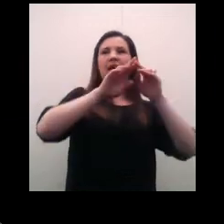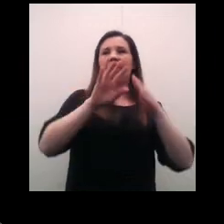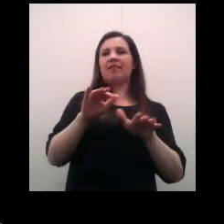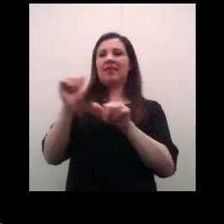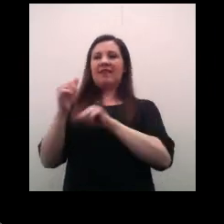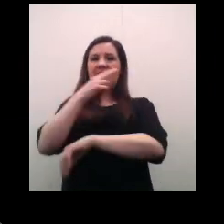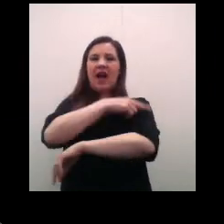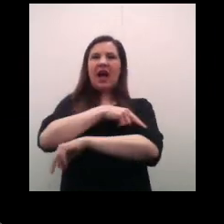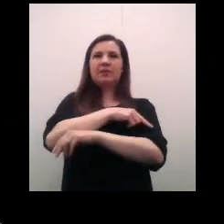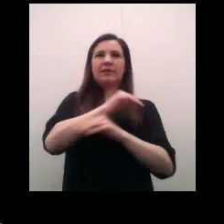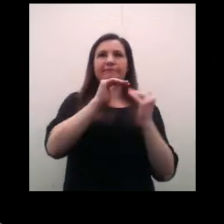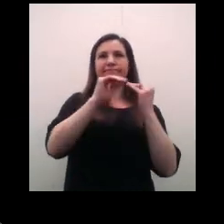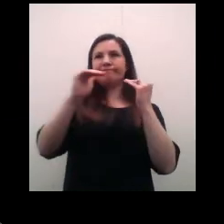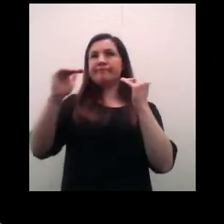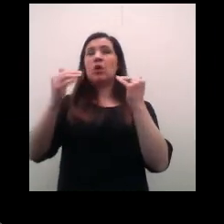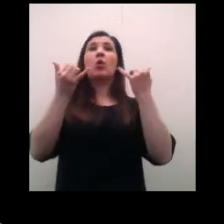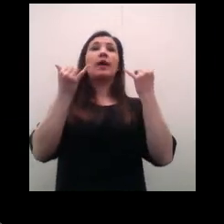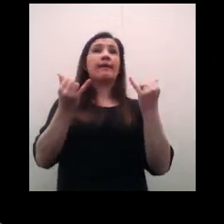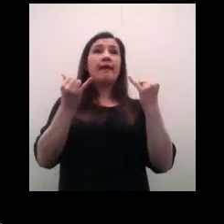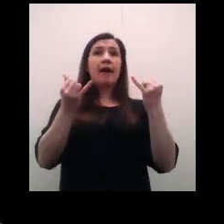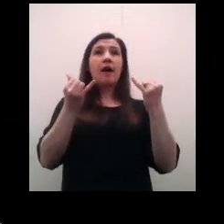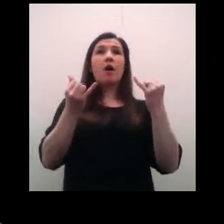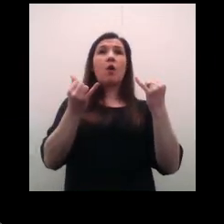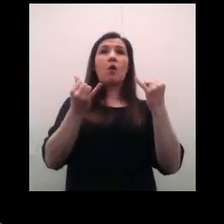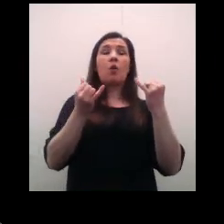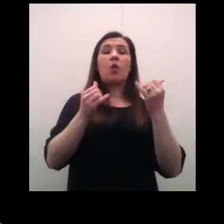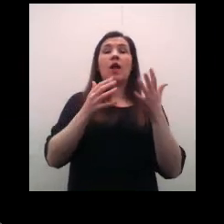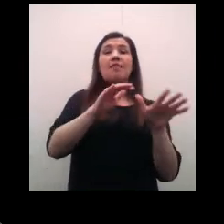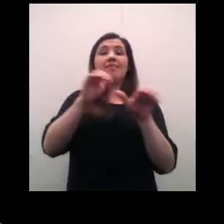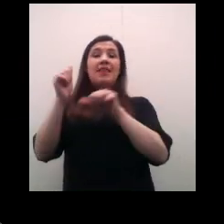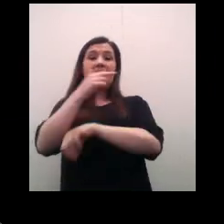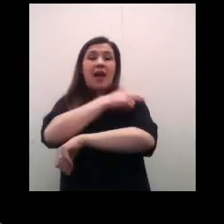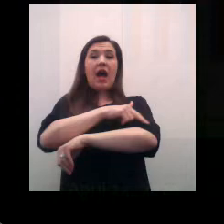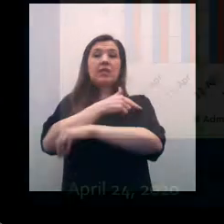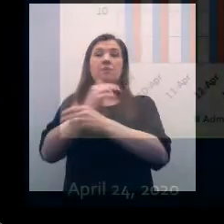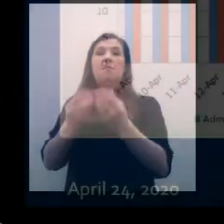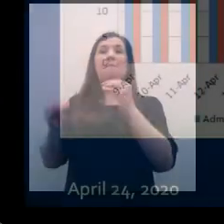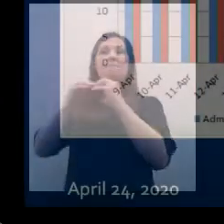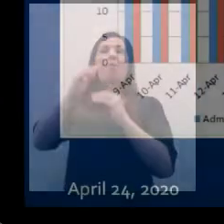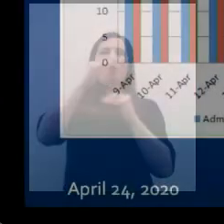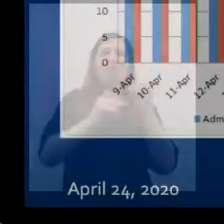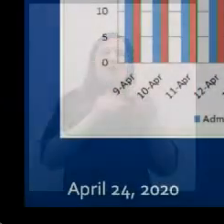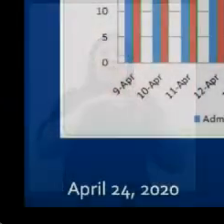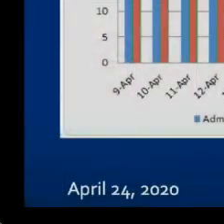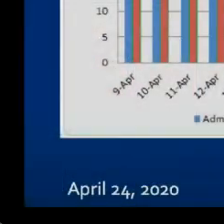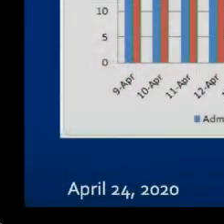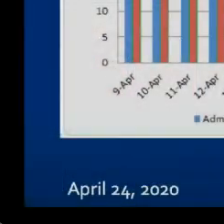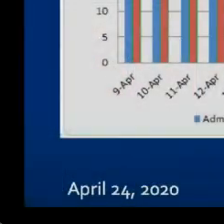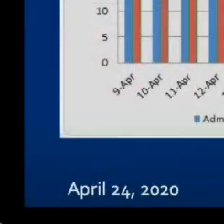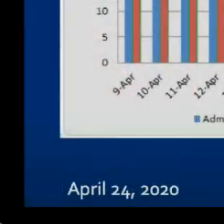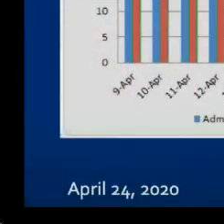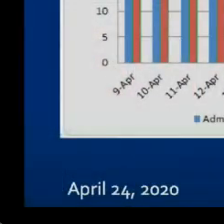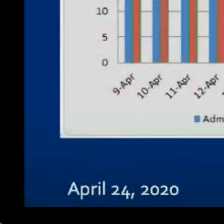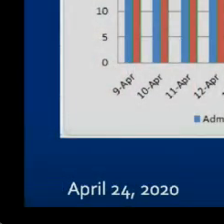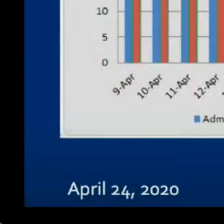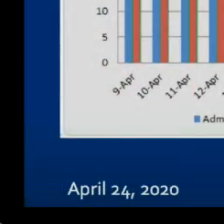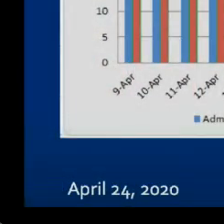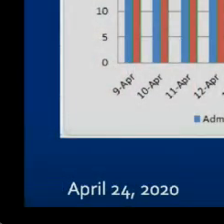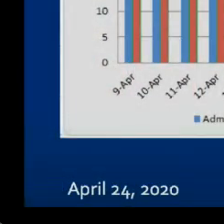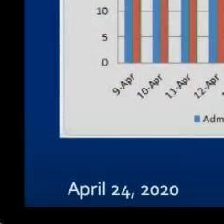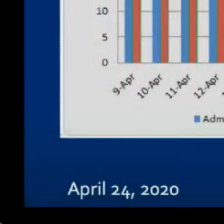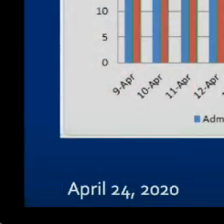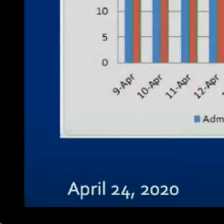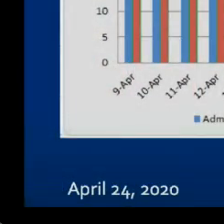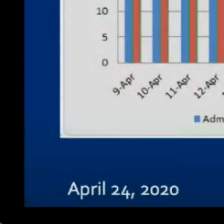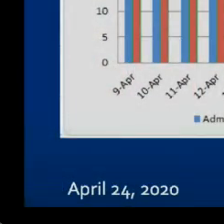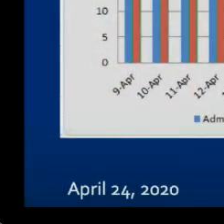days we've had discharges at hospitals being greater than admissions. In fact, it was 2 to 1 on the 22nd of April.